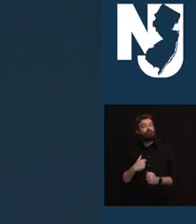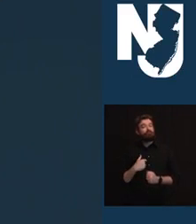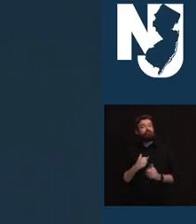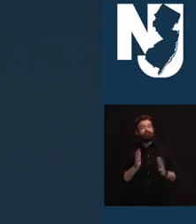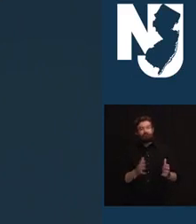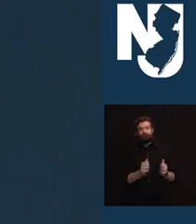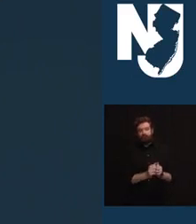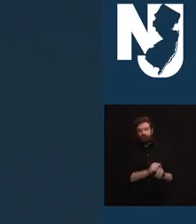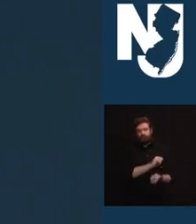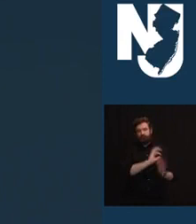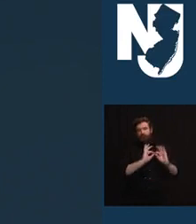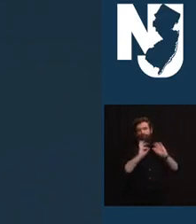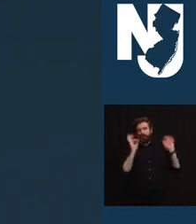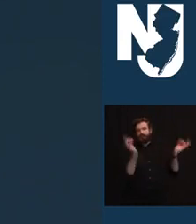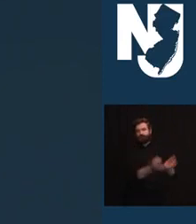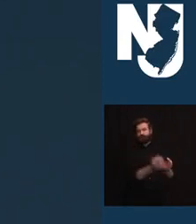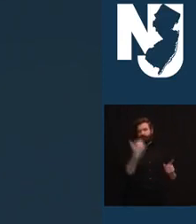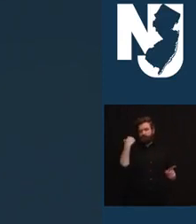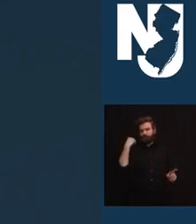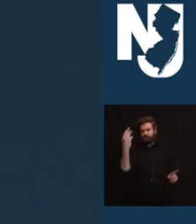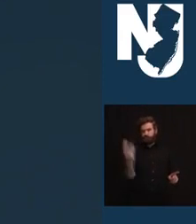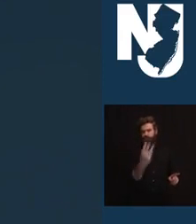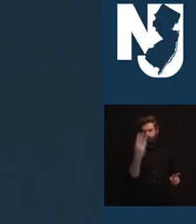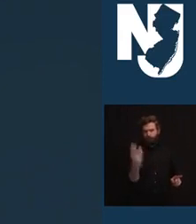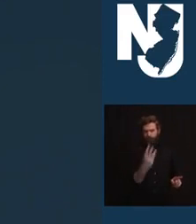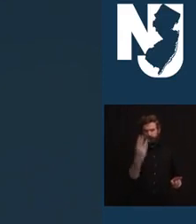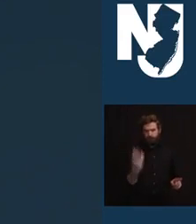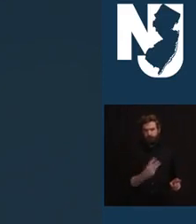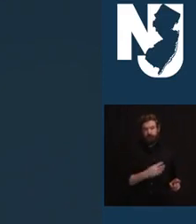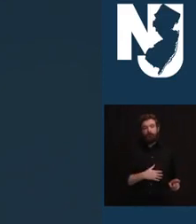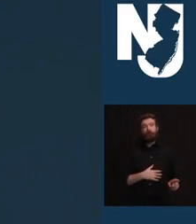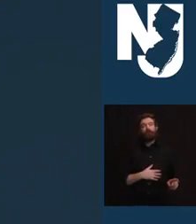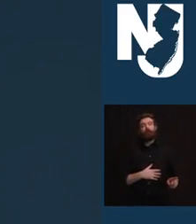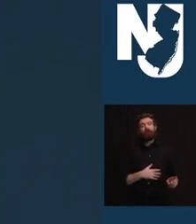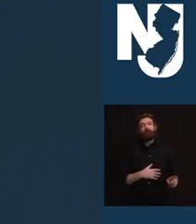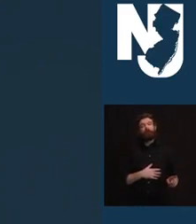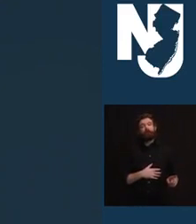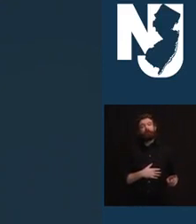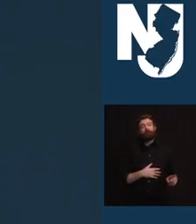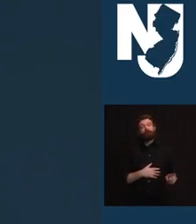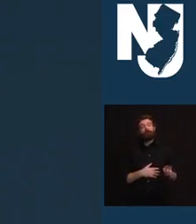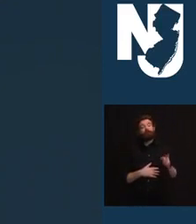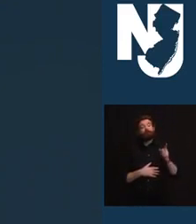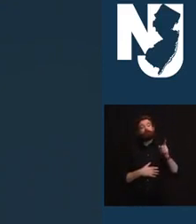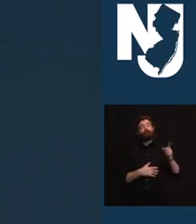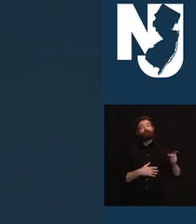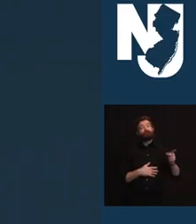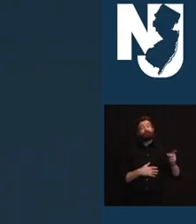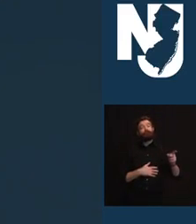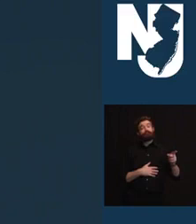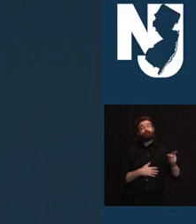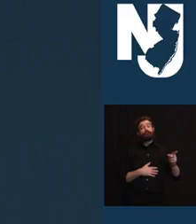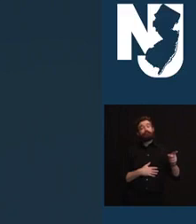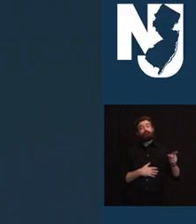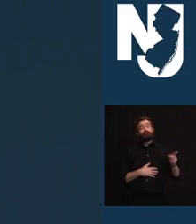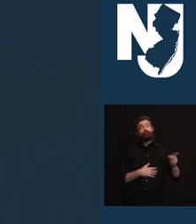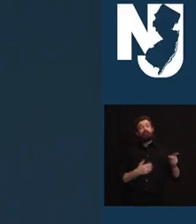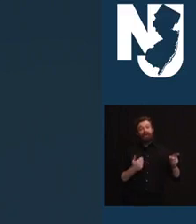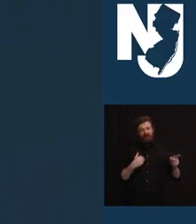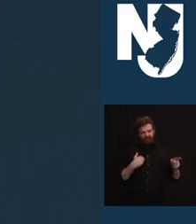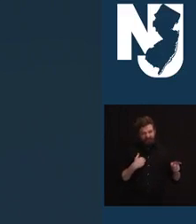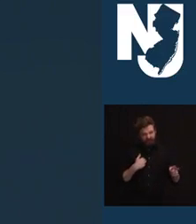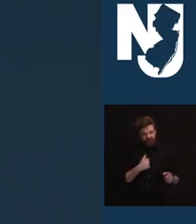on Wednesday, and you can only imagine how they're doing. She also leaves her siblings, Colleen and Thomas, and her nephew, Travis, and many